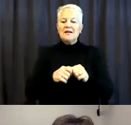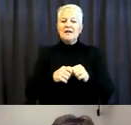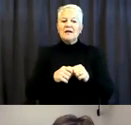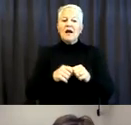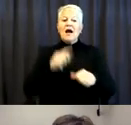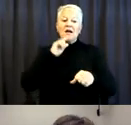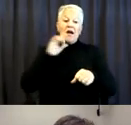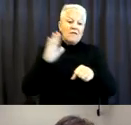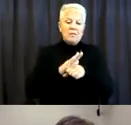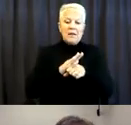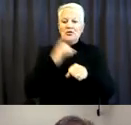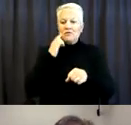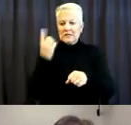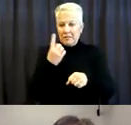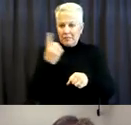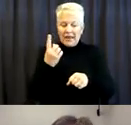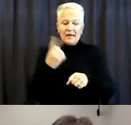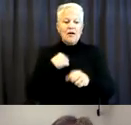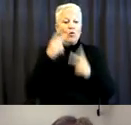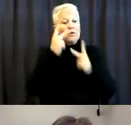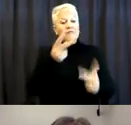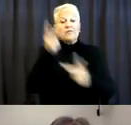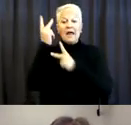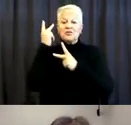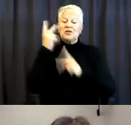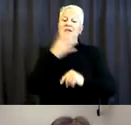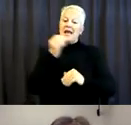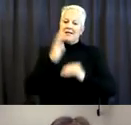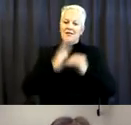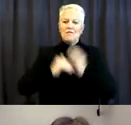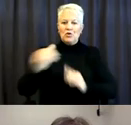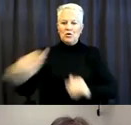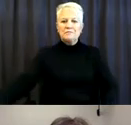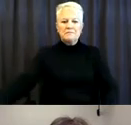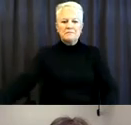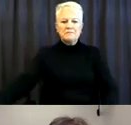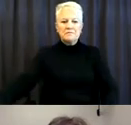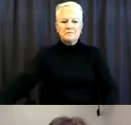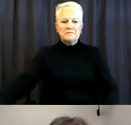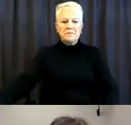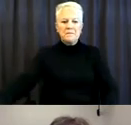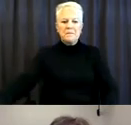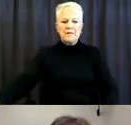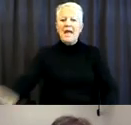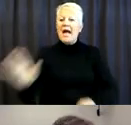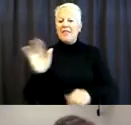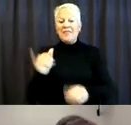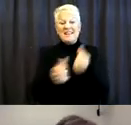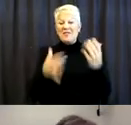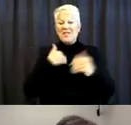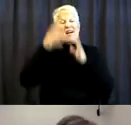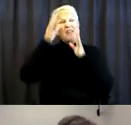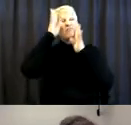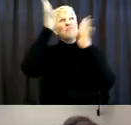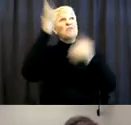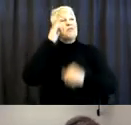confirmation of something, reflection, and comfort. That's everything I could come up in my mind,